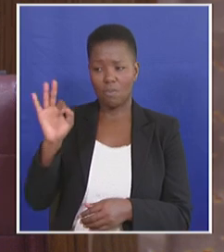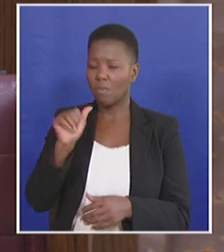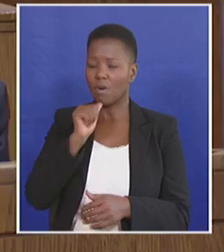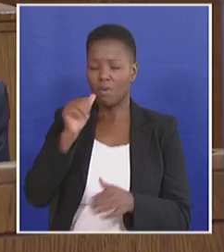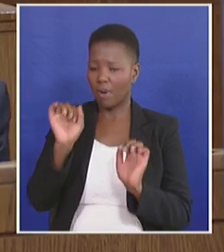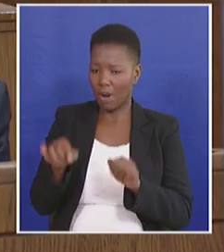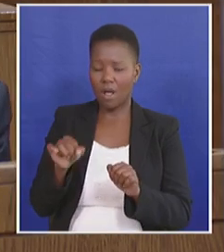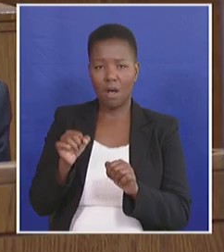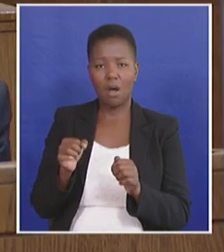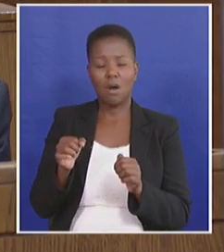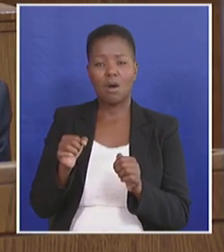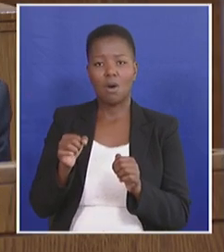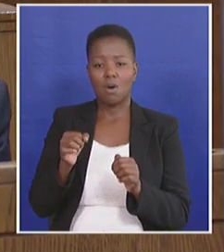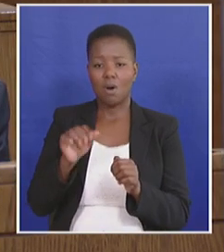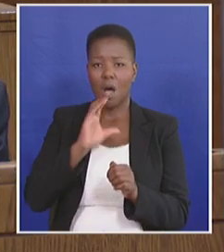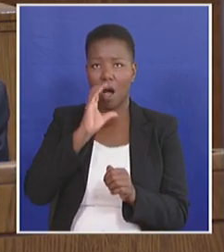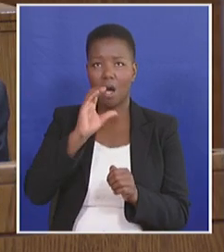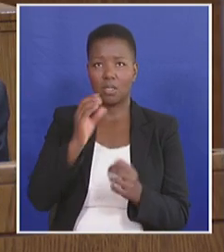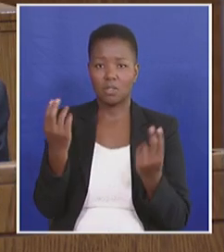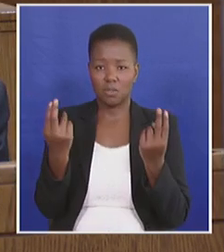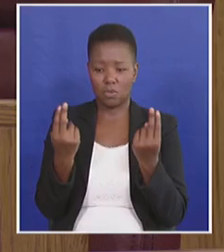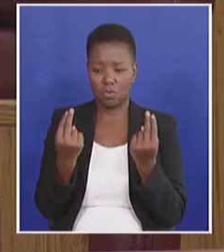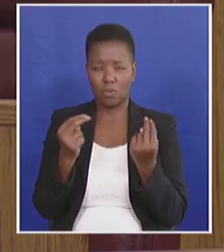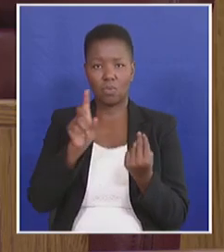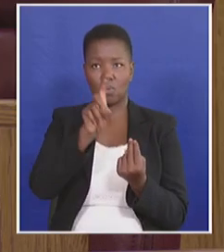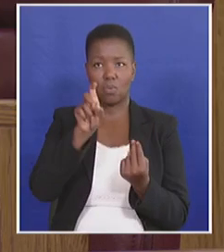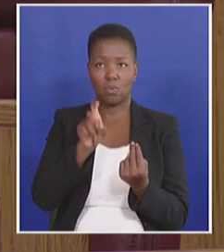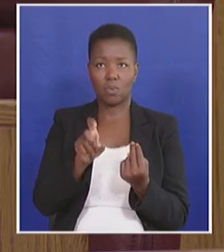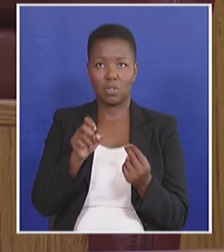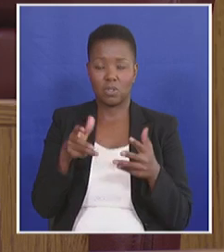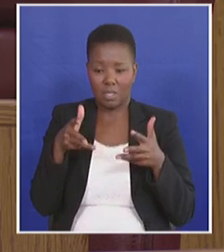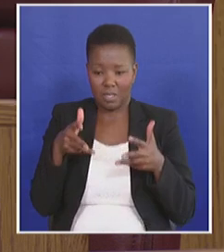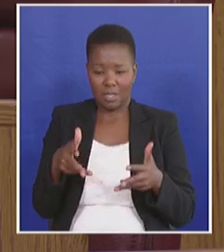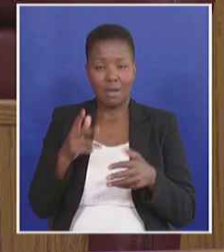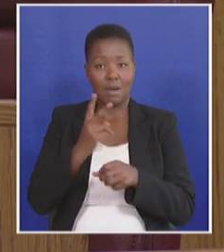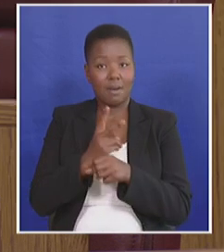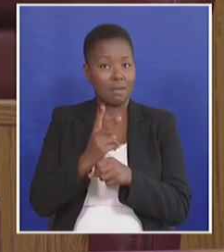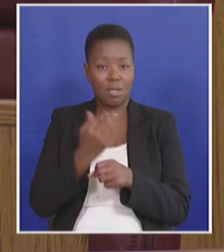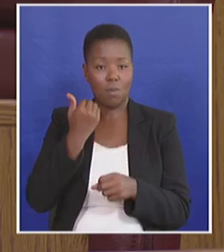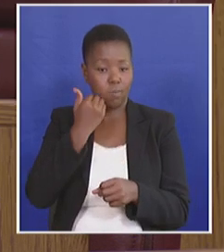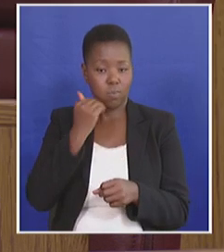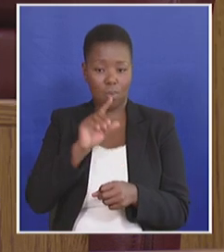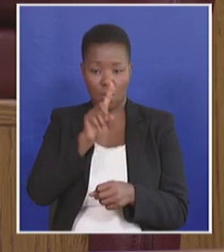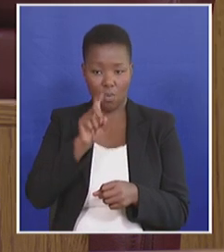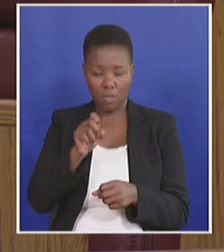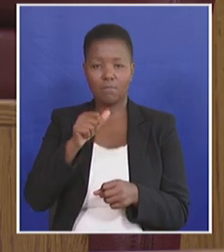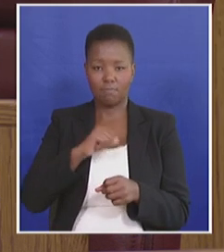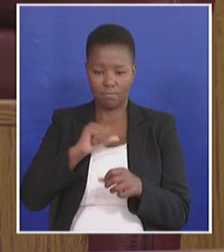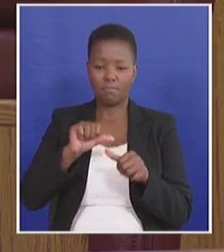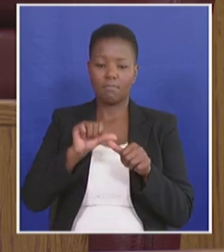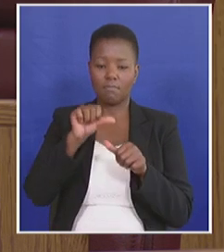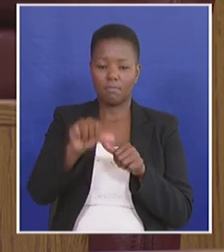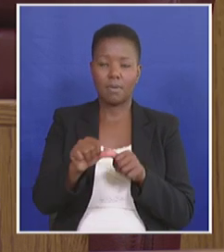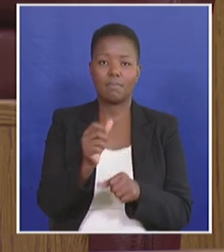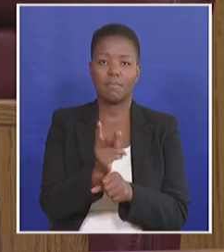raise a new question. And now that you're not even prepared to go into that question, now we proceed to